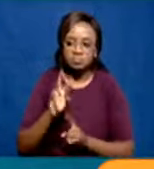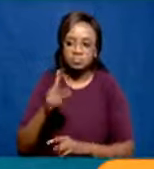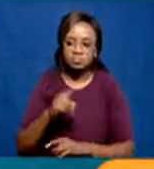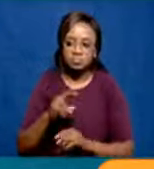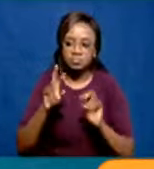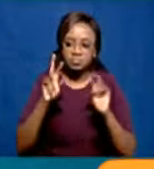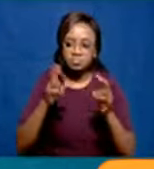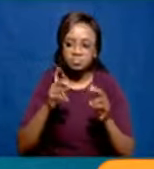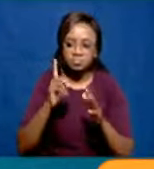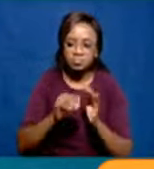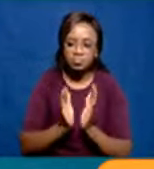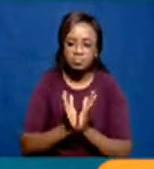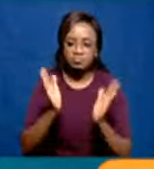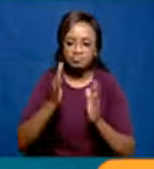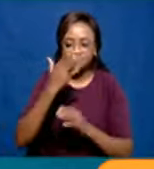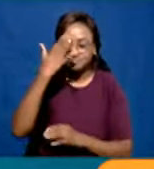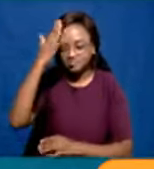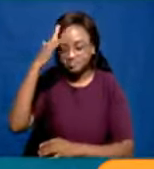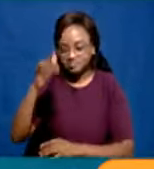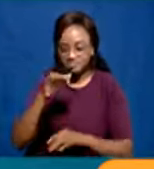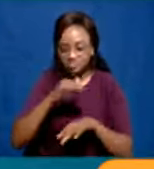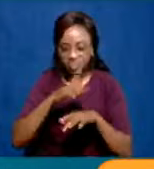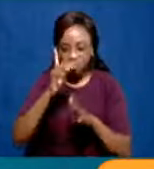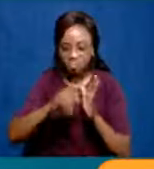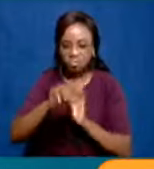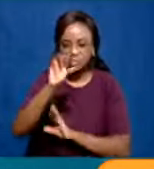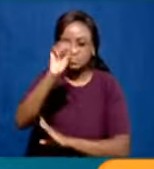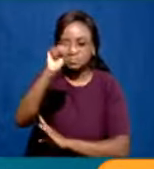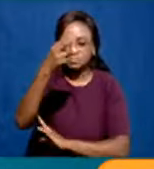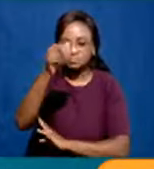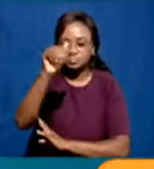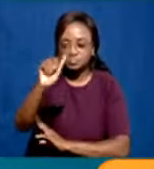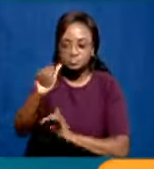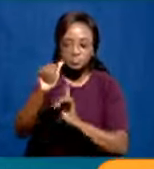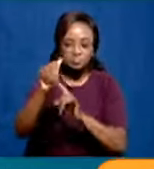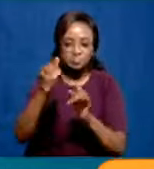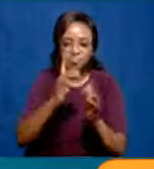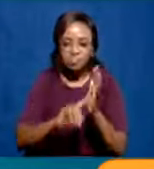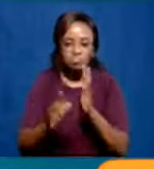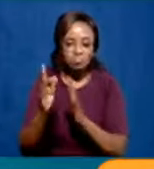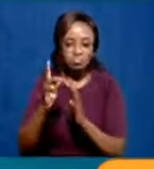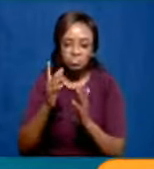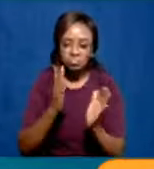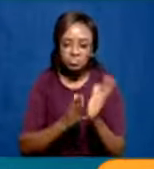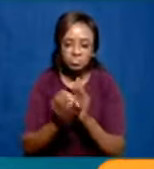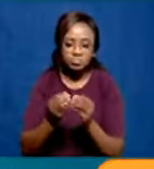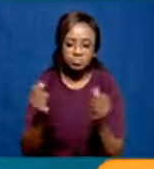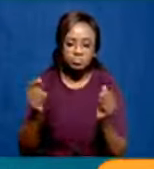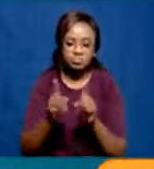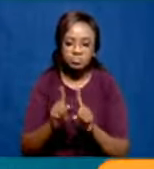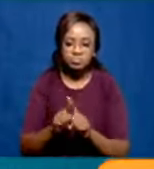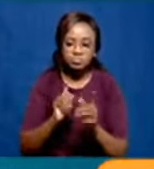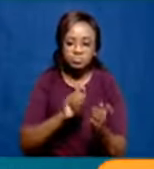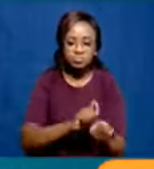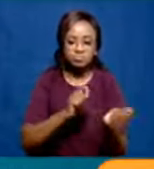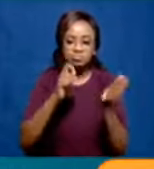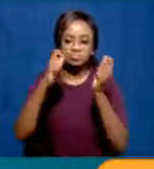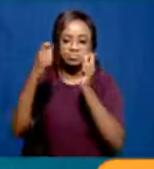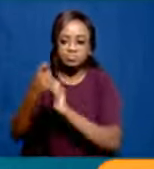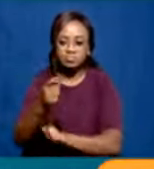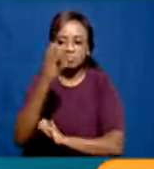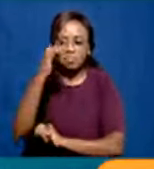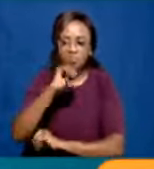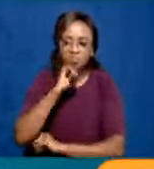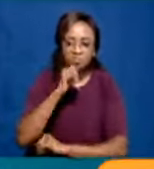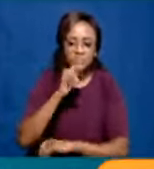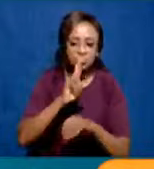on public awareness on what the authority is planning to do, because the same questions of transitioning, why are we not using the